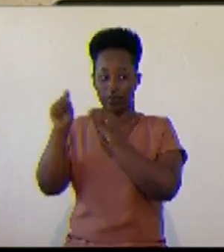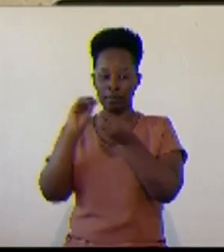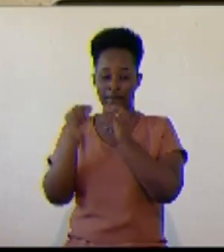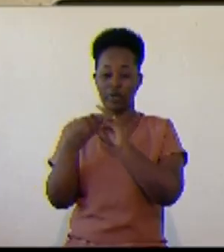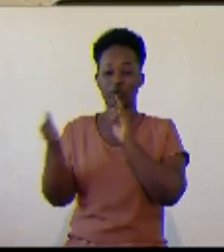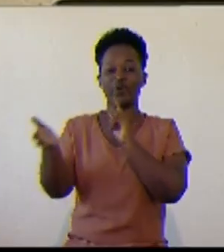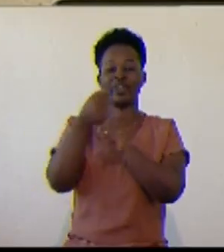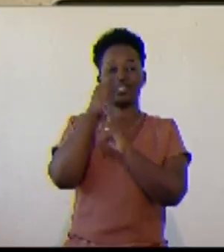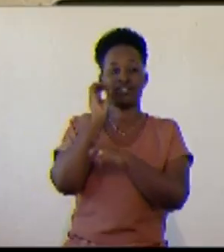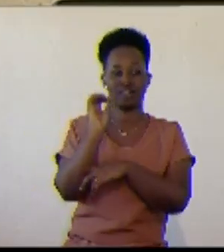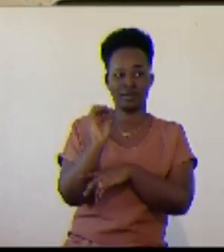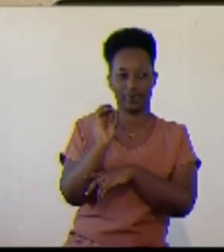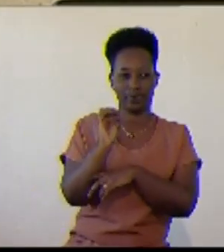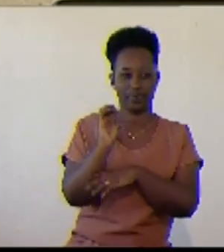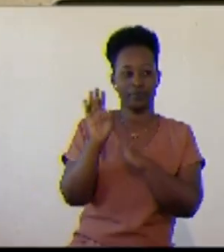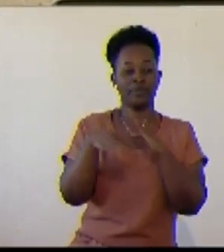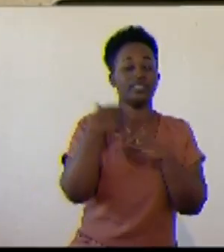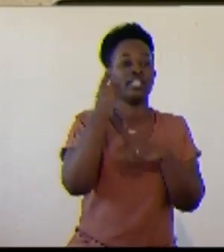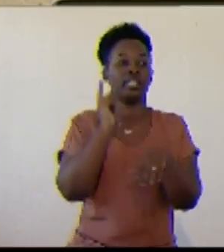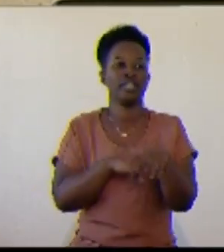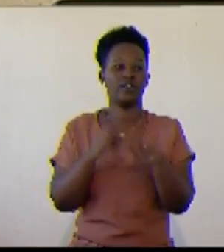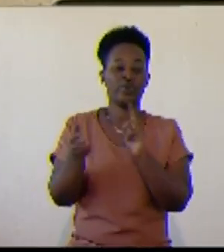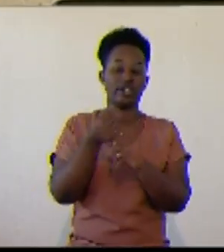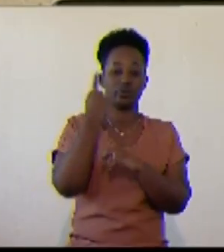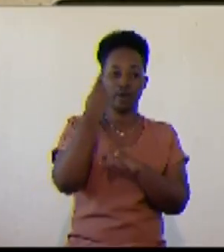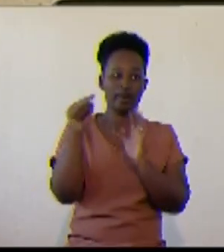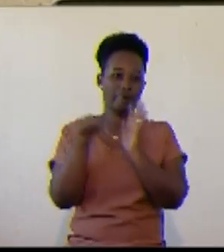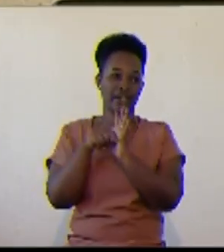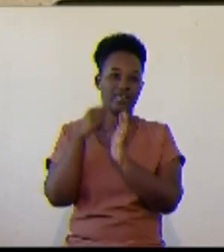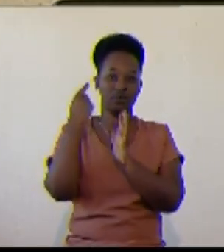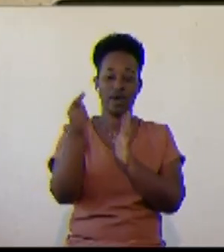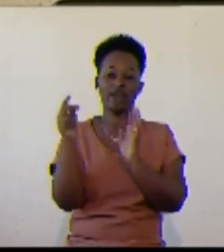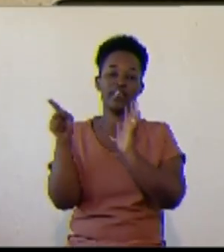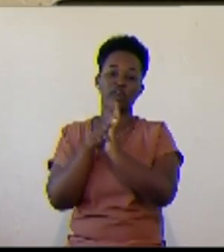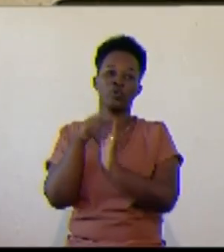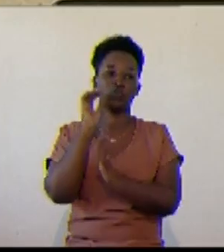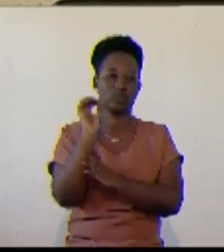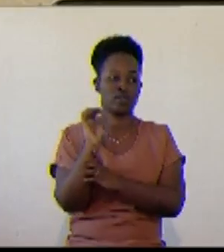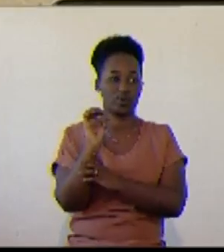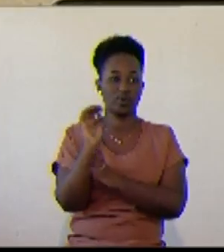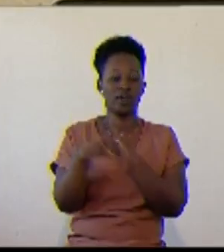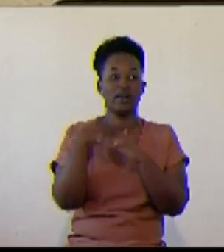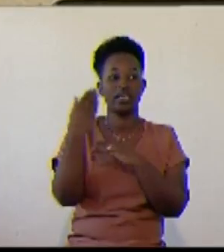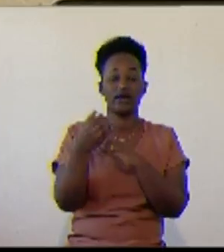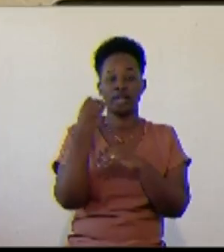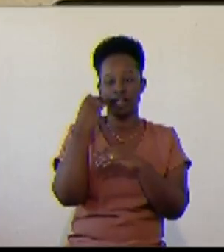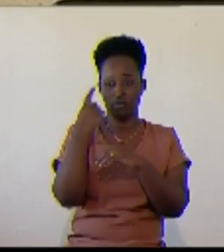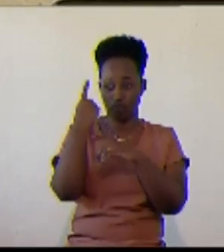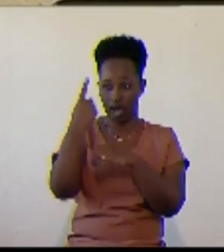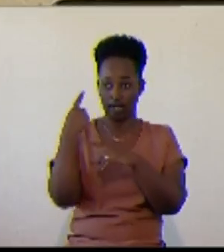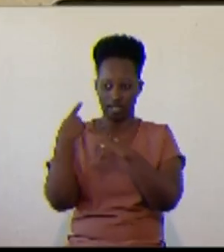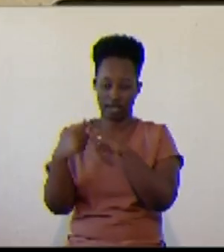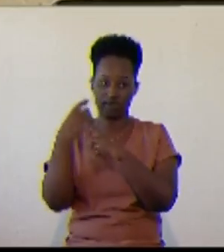case, when you get 1 minus 1, it is 0. And here when you get 1